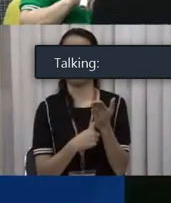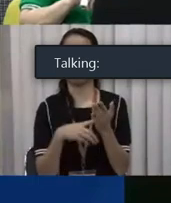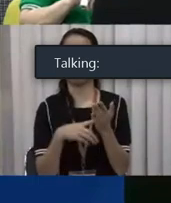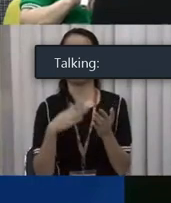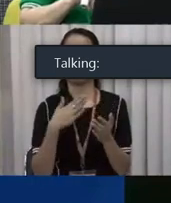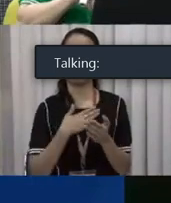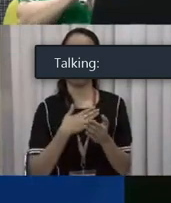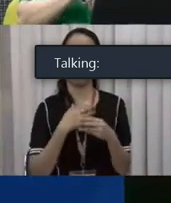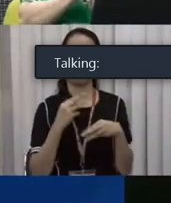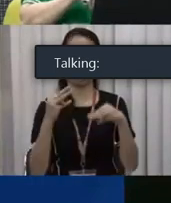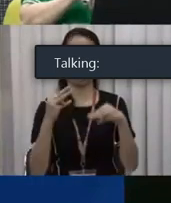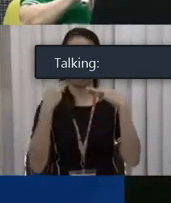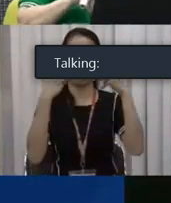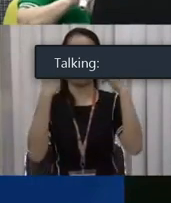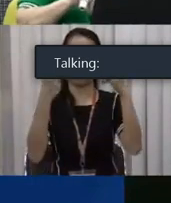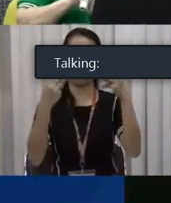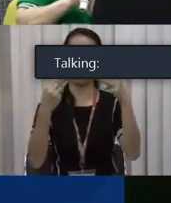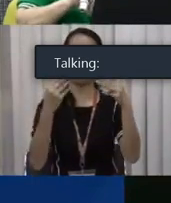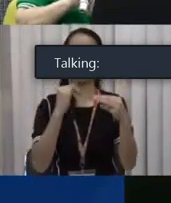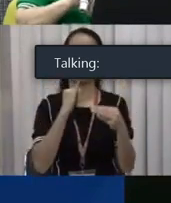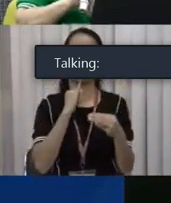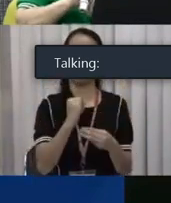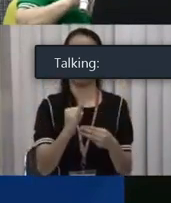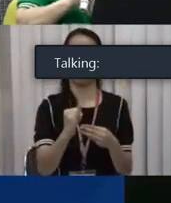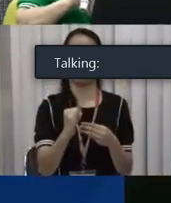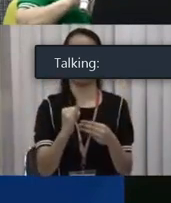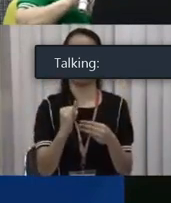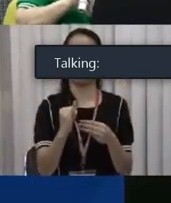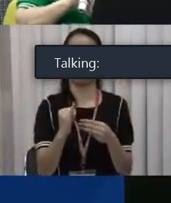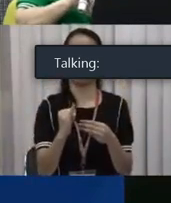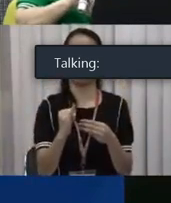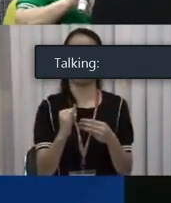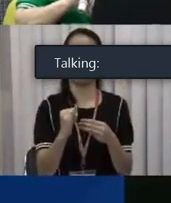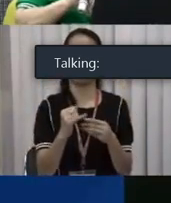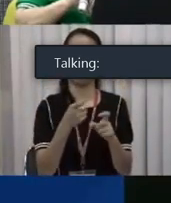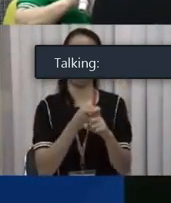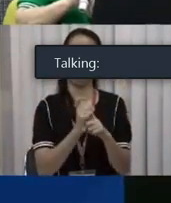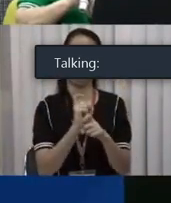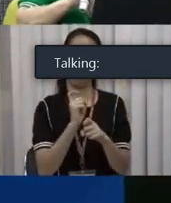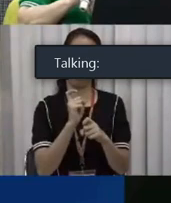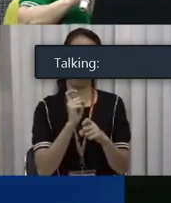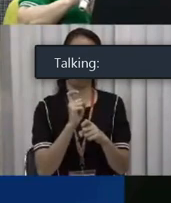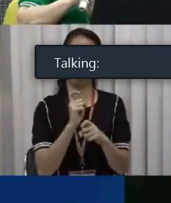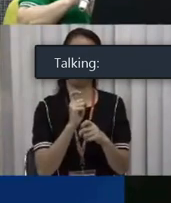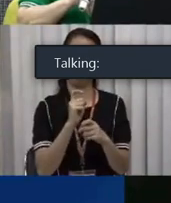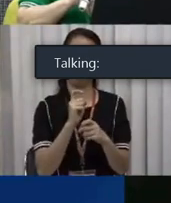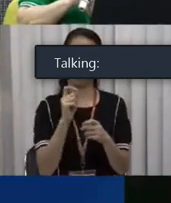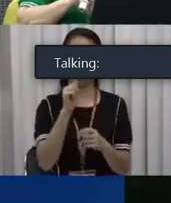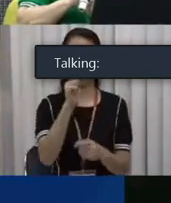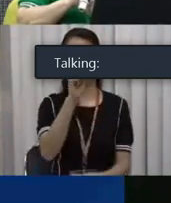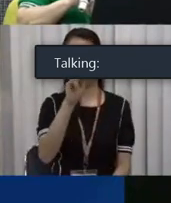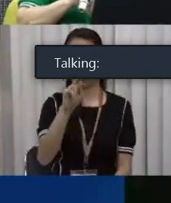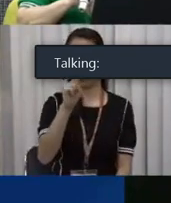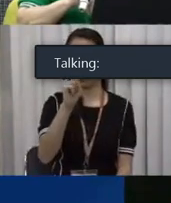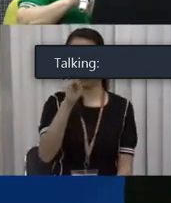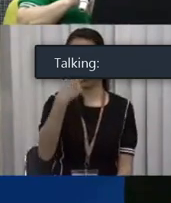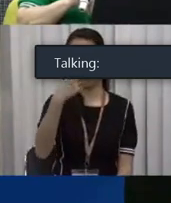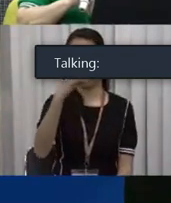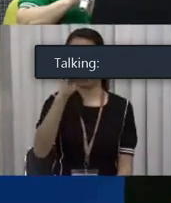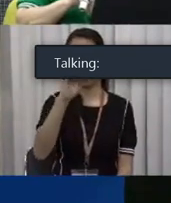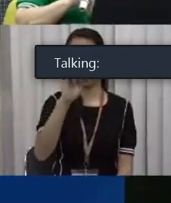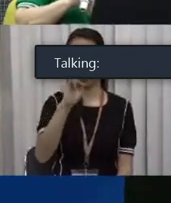diri, ako ni share sa inyo, no, according sa Osaka author nga, based diri sa akong